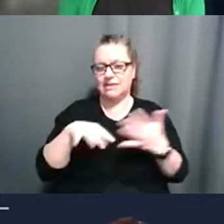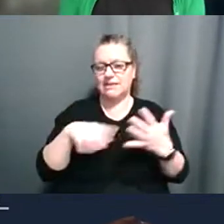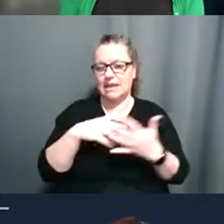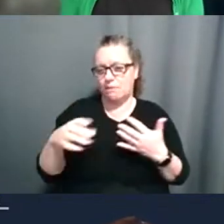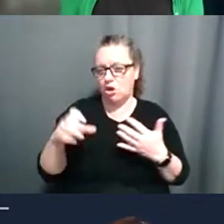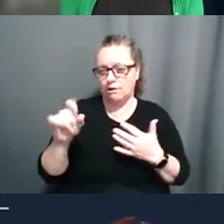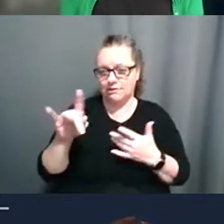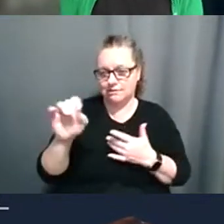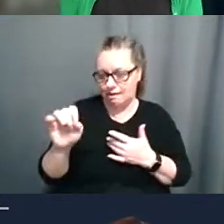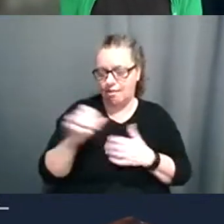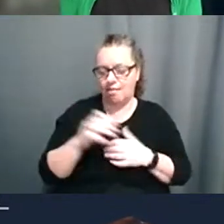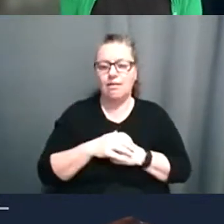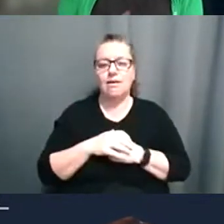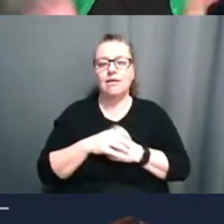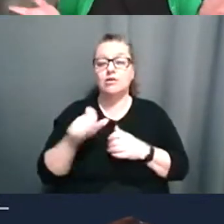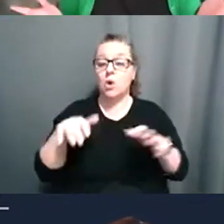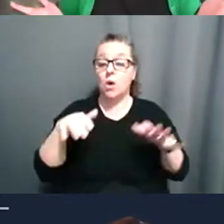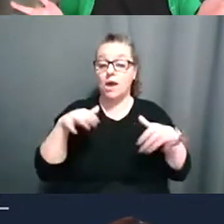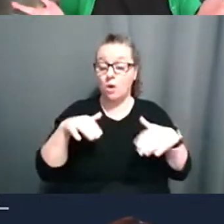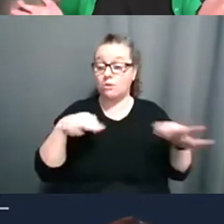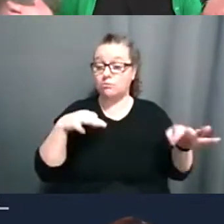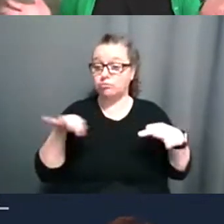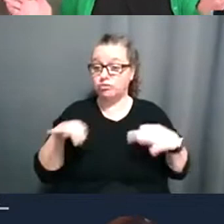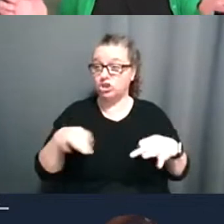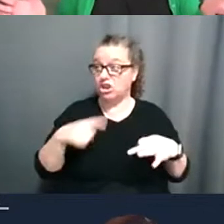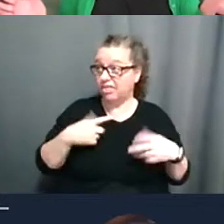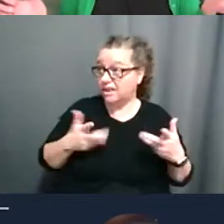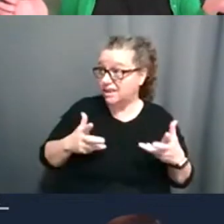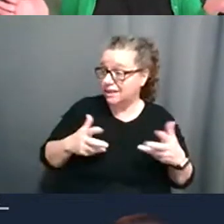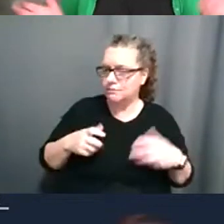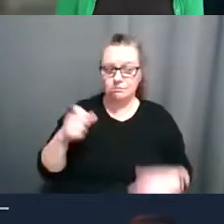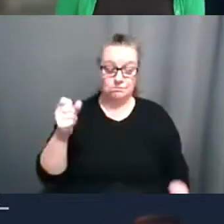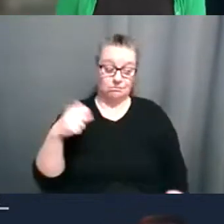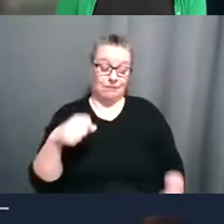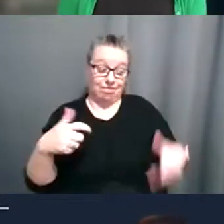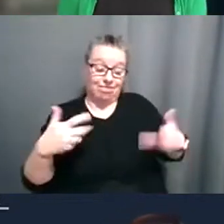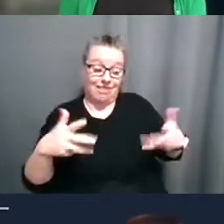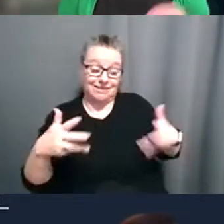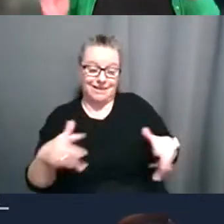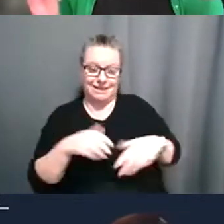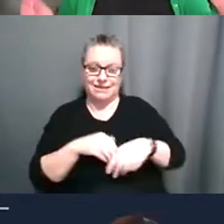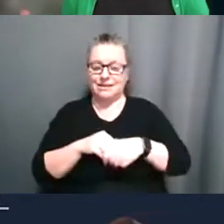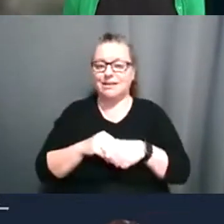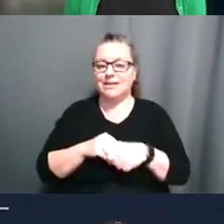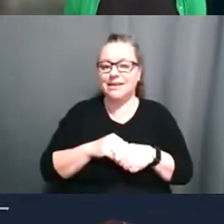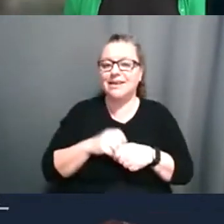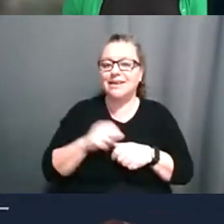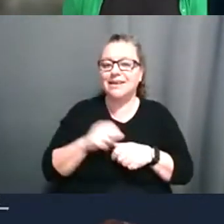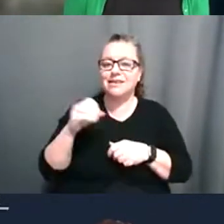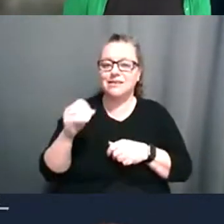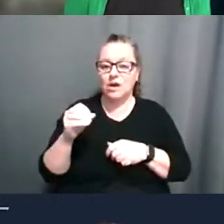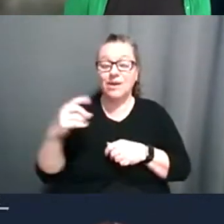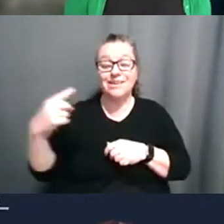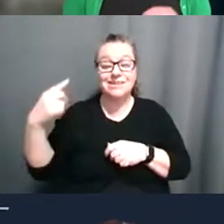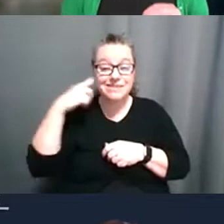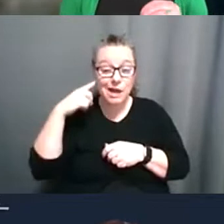so I walked her through it, and she's like, "That's it?" And I'm like, "That's it." And so it sounds